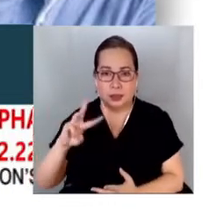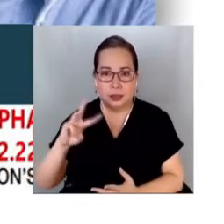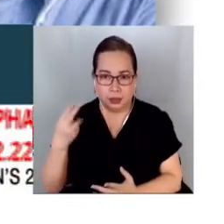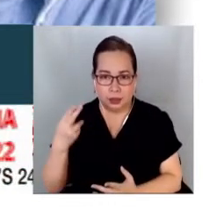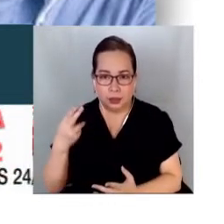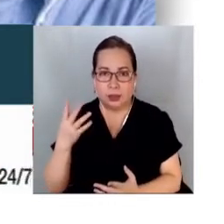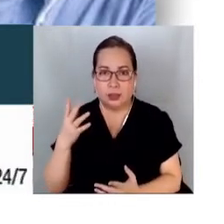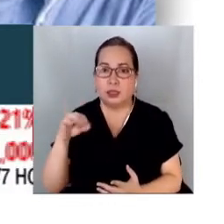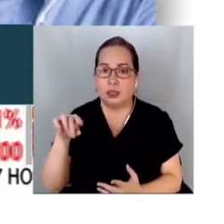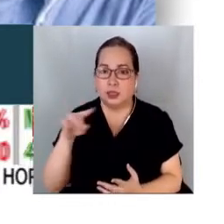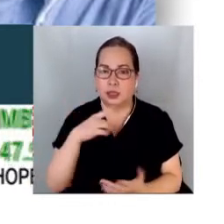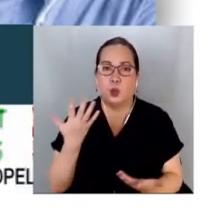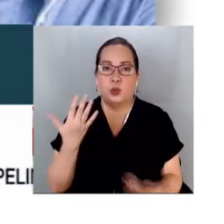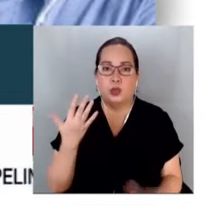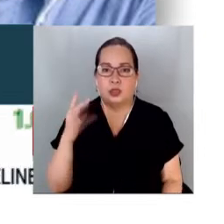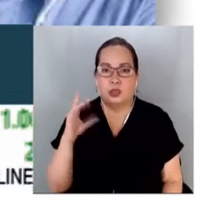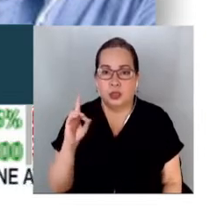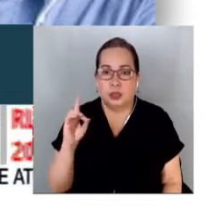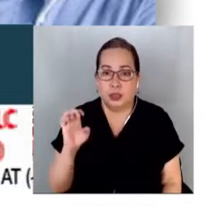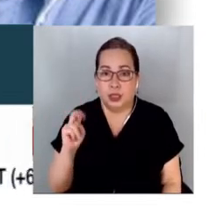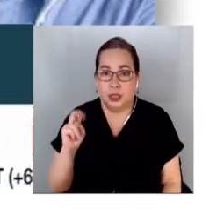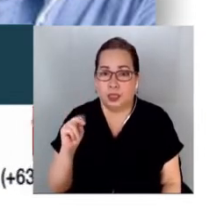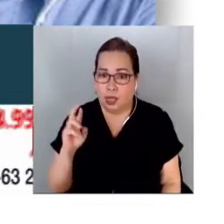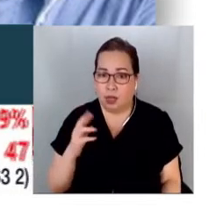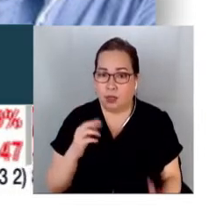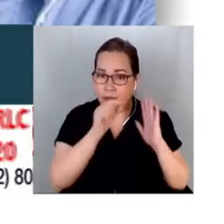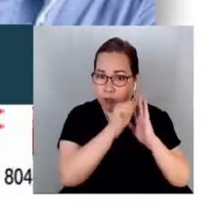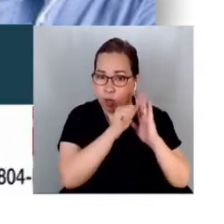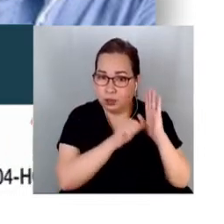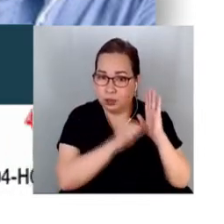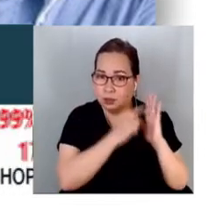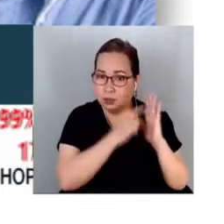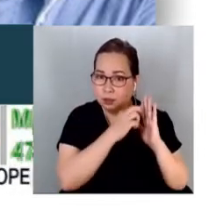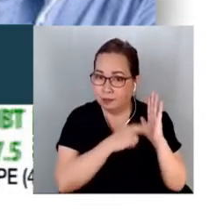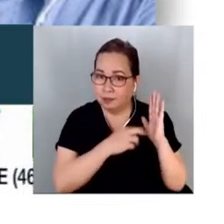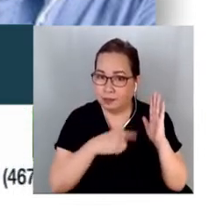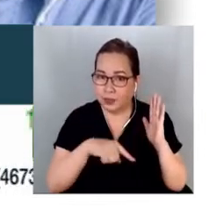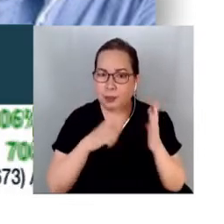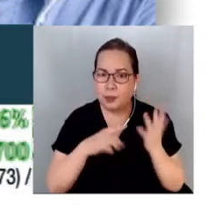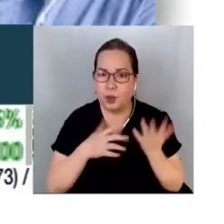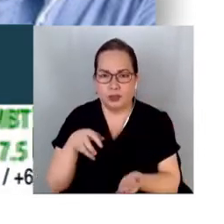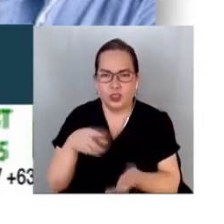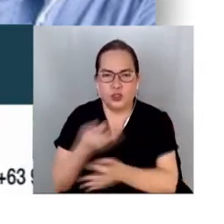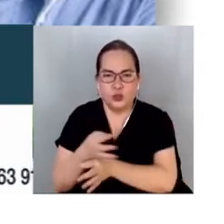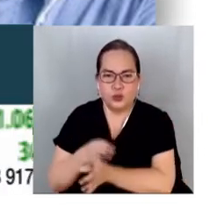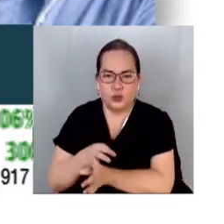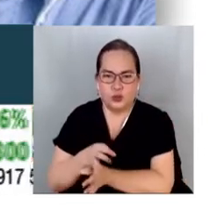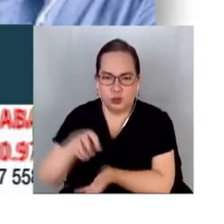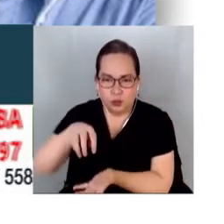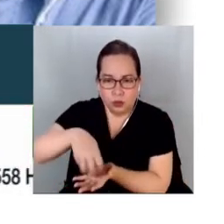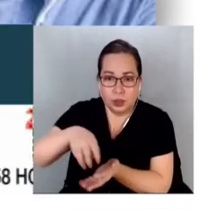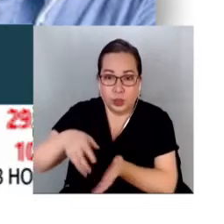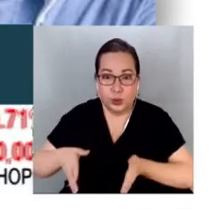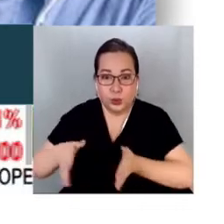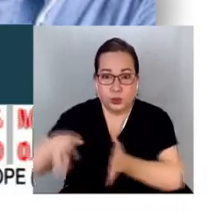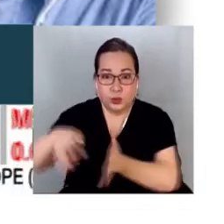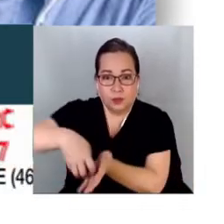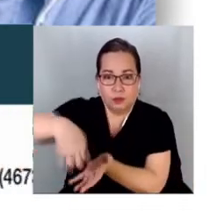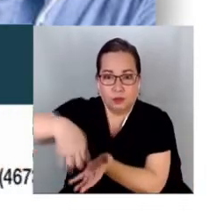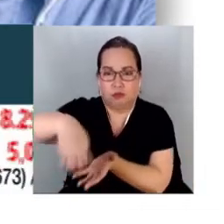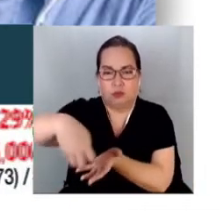na ng DNR yung kanilang resolution tungkol dun sa reclamation o dun sa aming final na